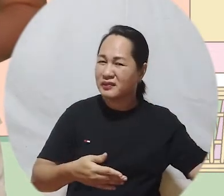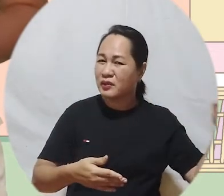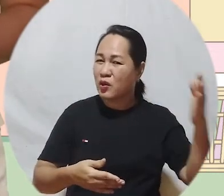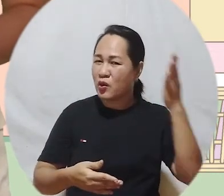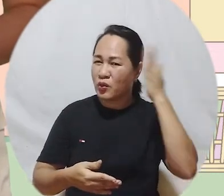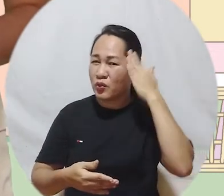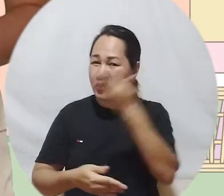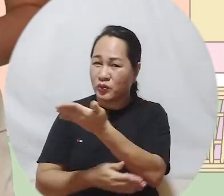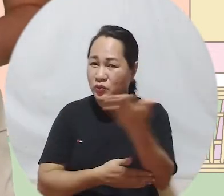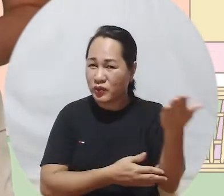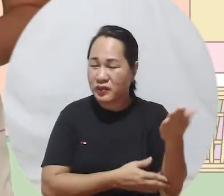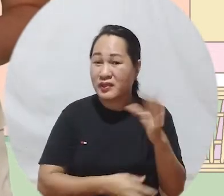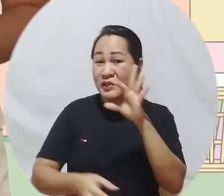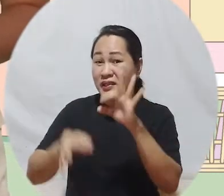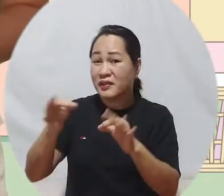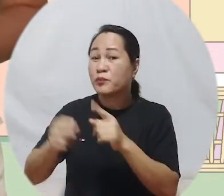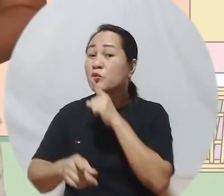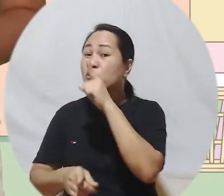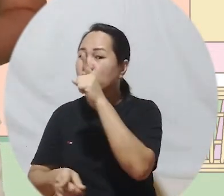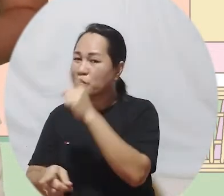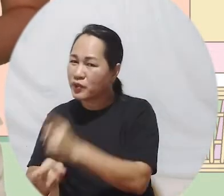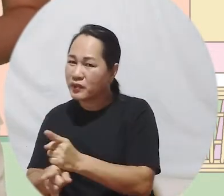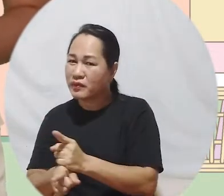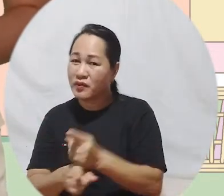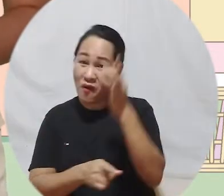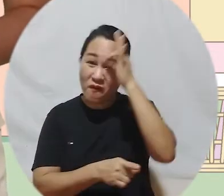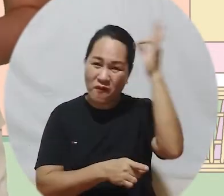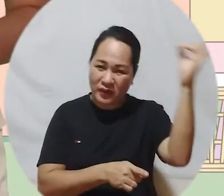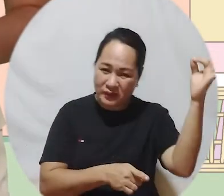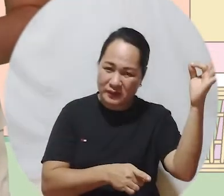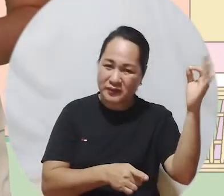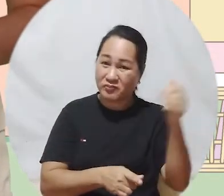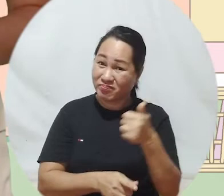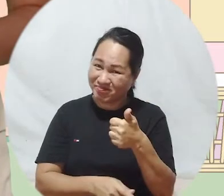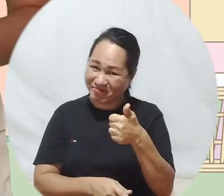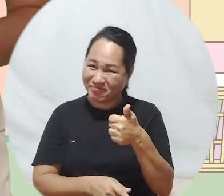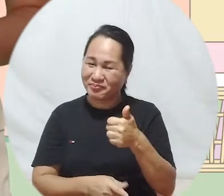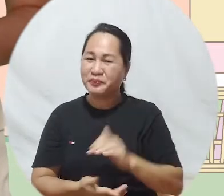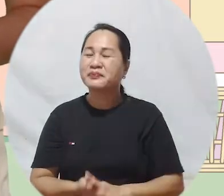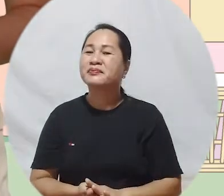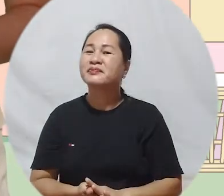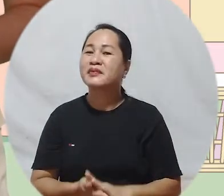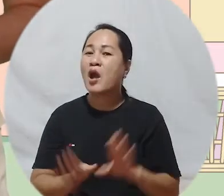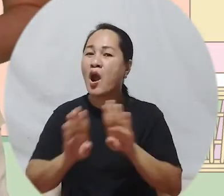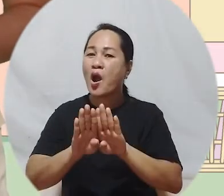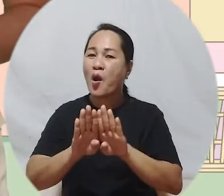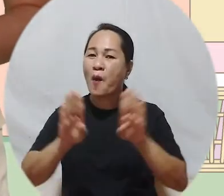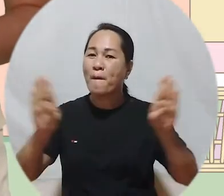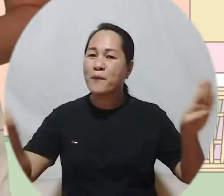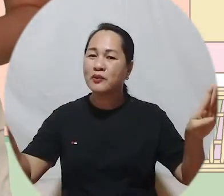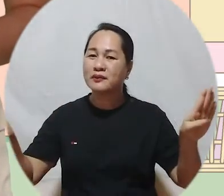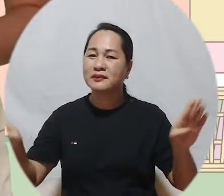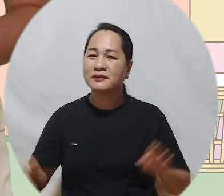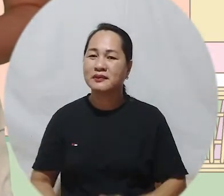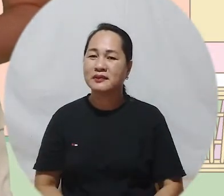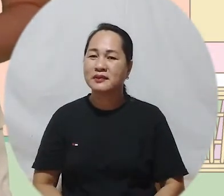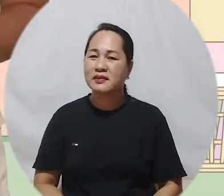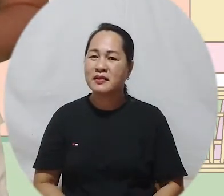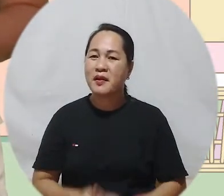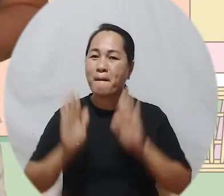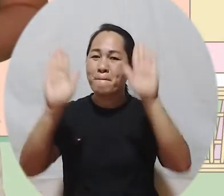to determine whether these texts are reality or fantasy ones. Okay? Let's now open